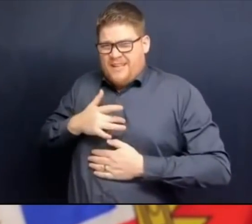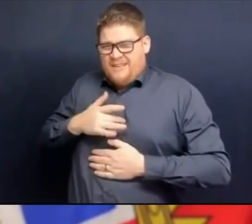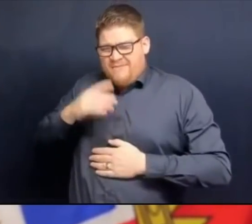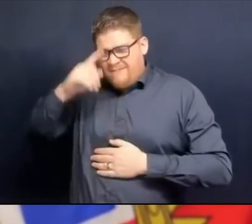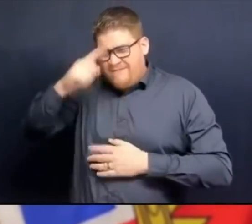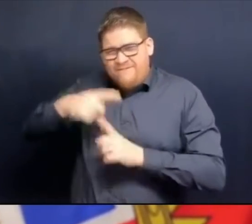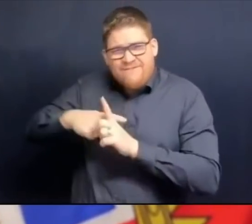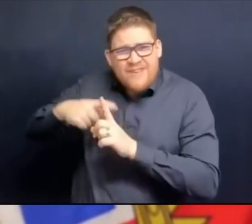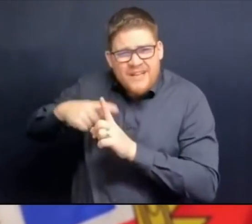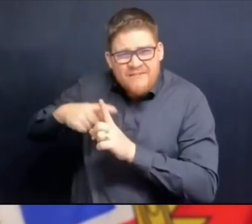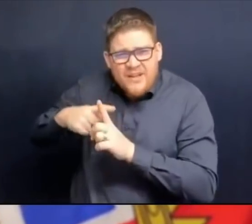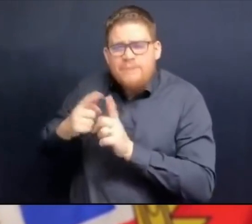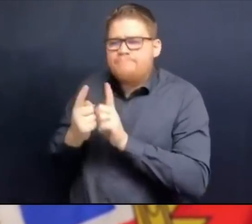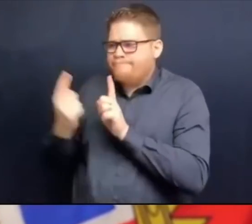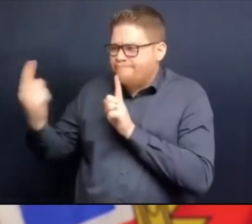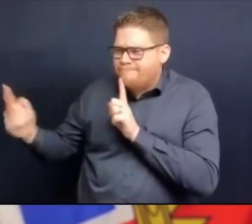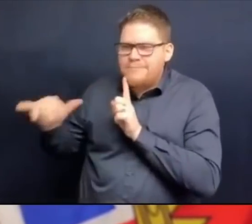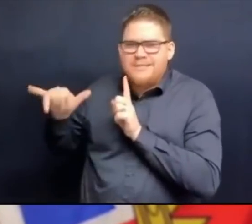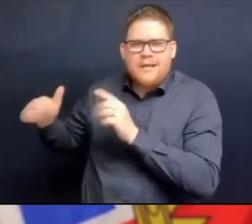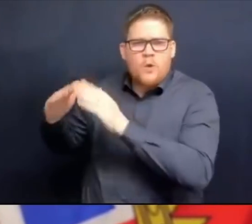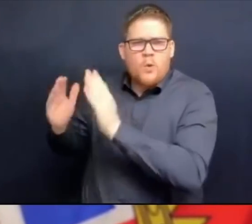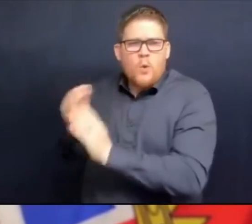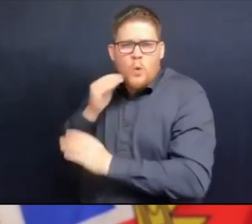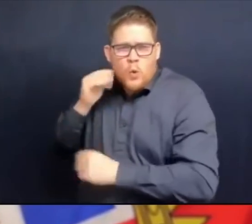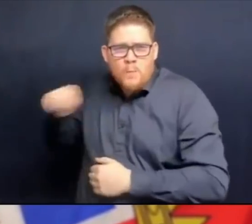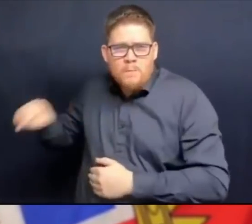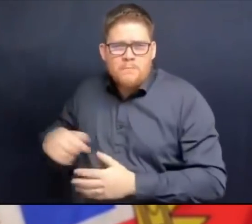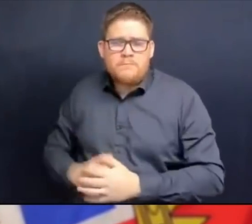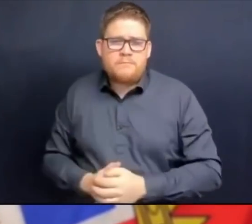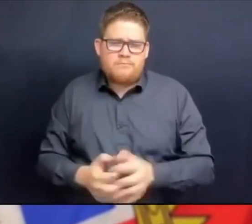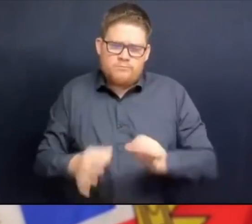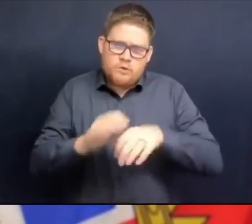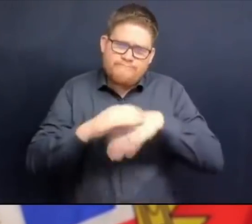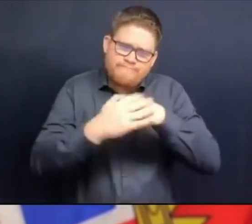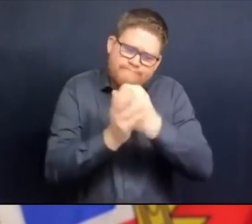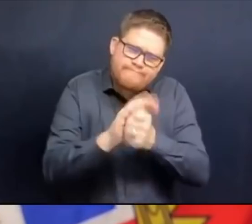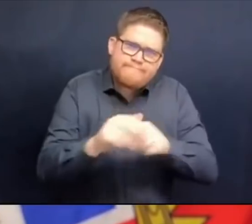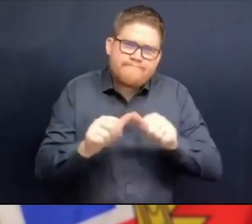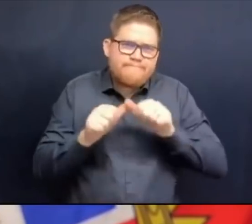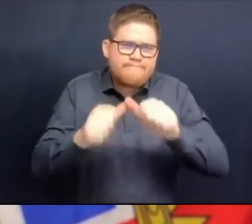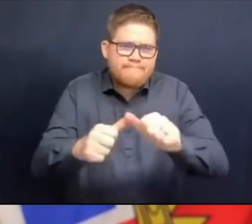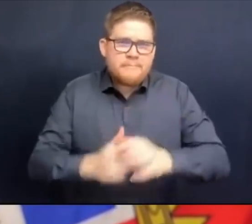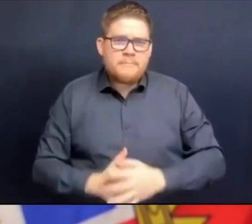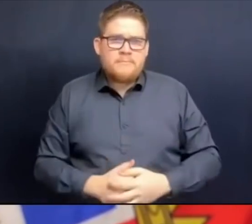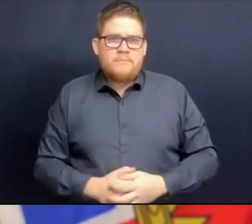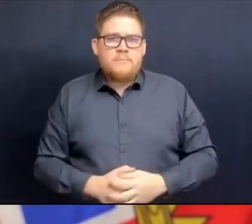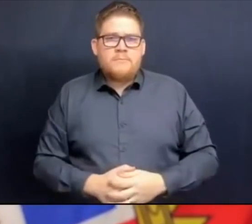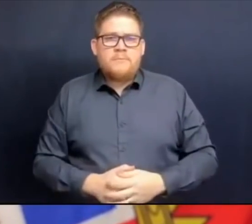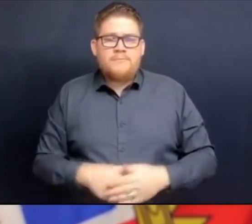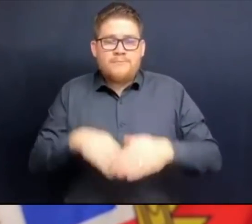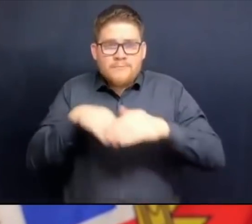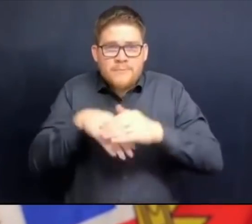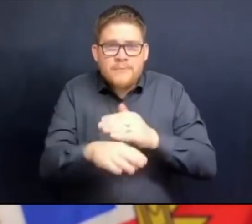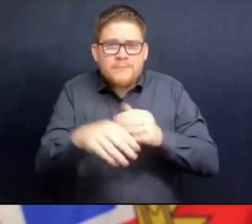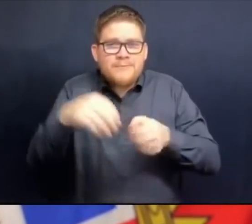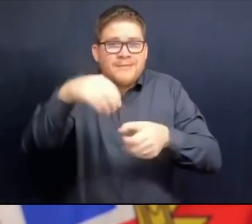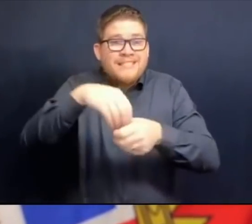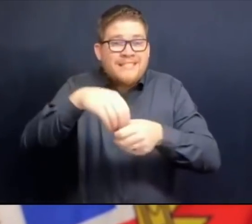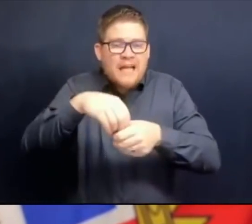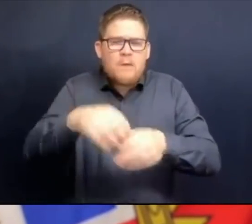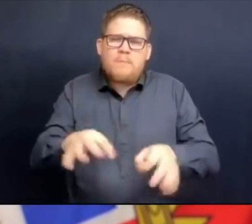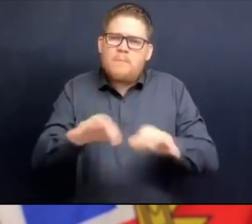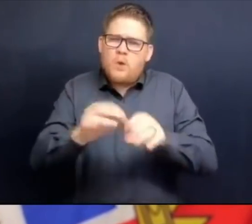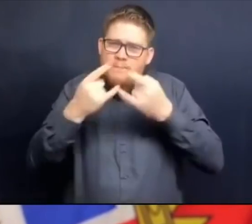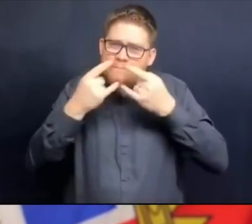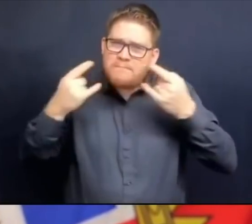your hands regularly, all of these things, wearing masks when we're in indoor public places. These are all things right now that are going to get